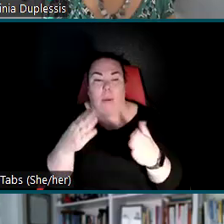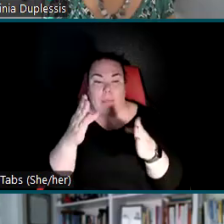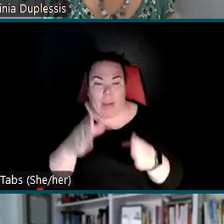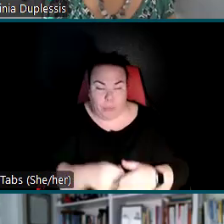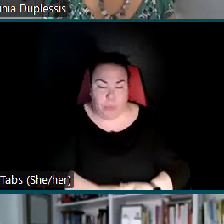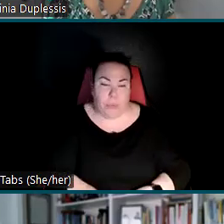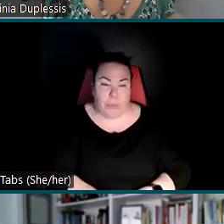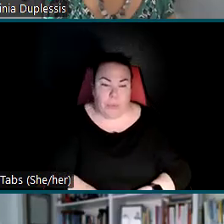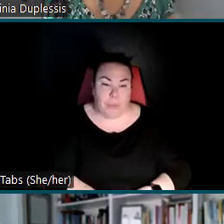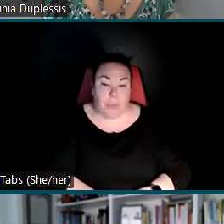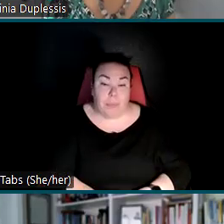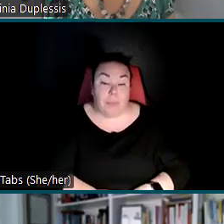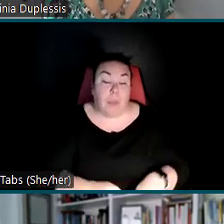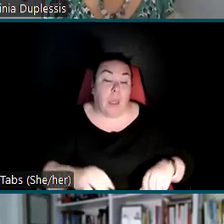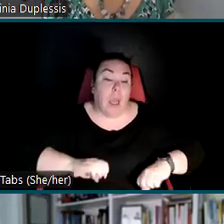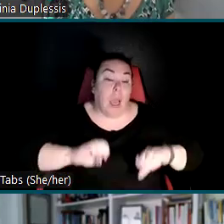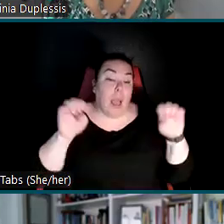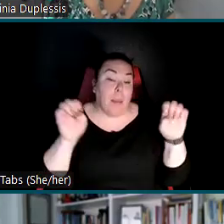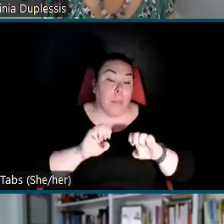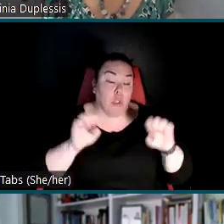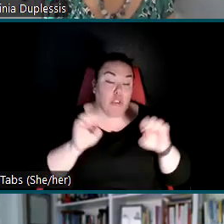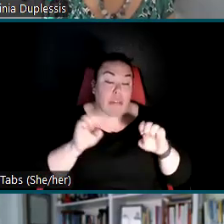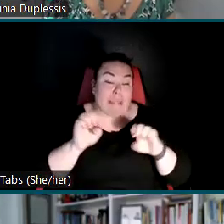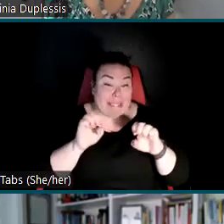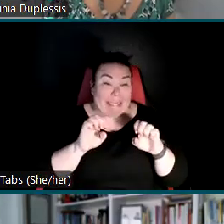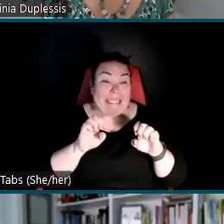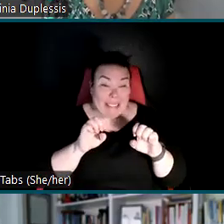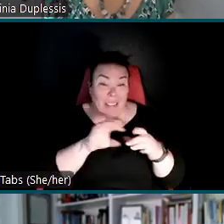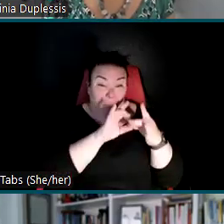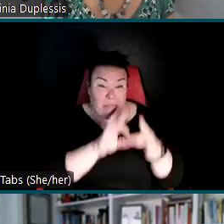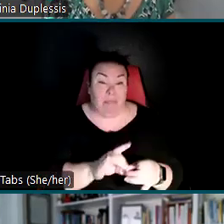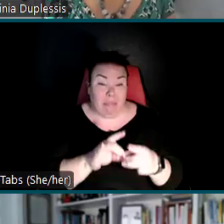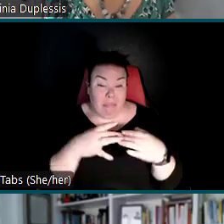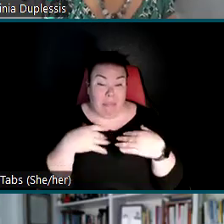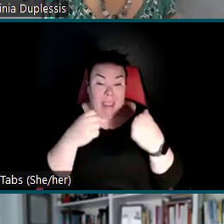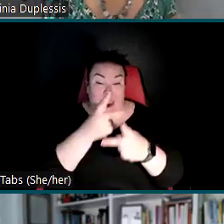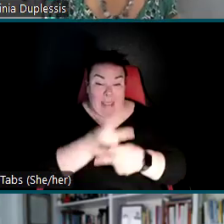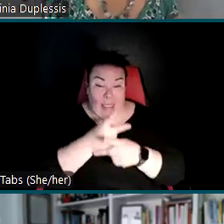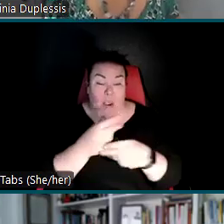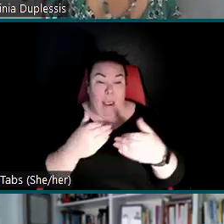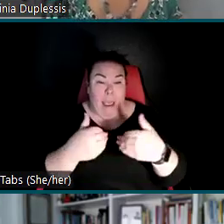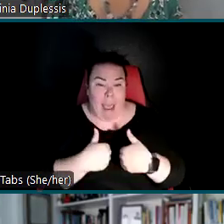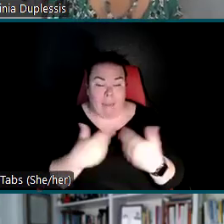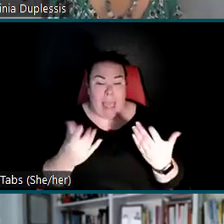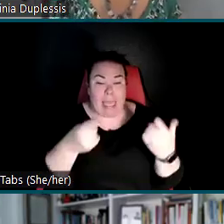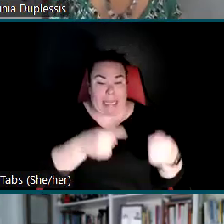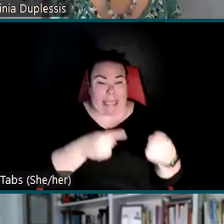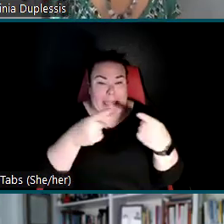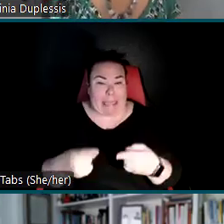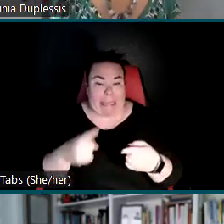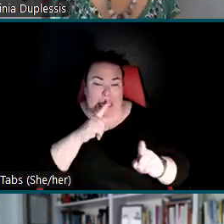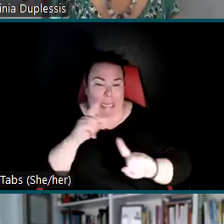Emergency and healthcare work within this incident command structure within a disaster, and